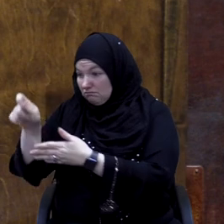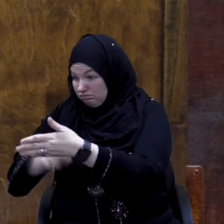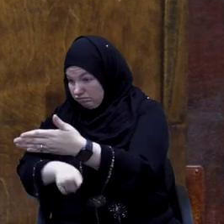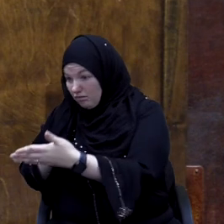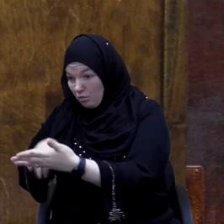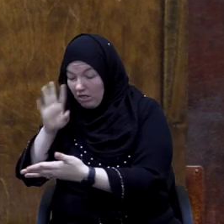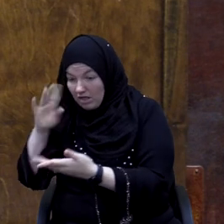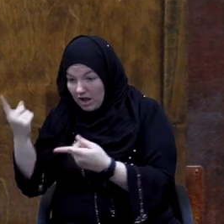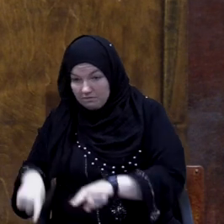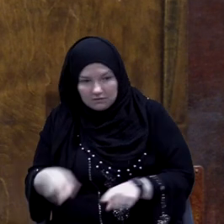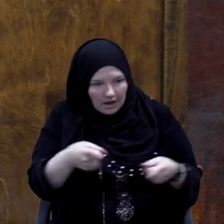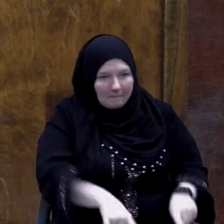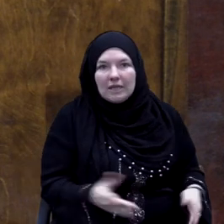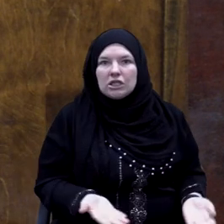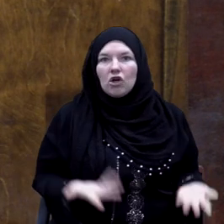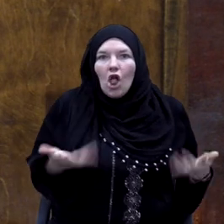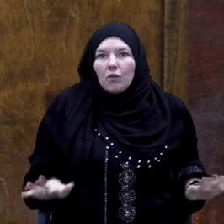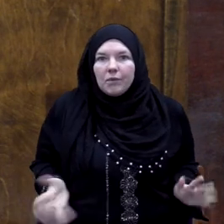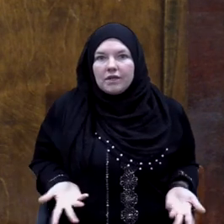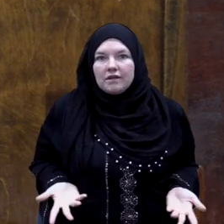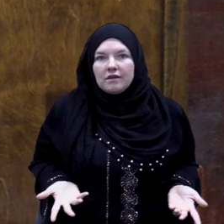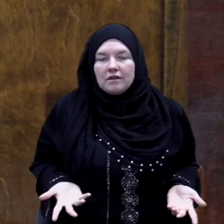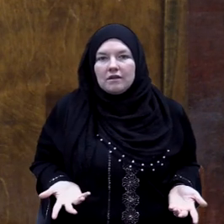So Allah subhanahu wa ta'ala tells us